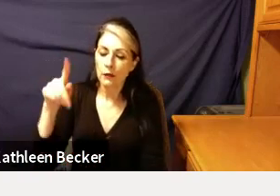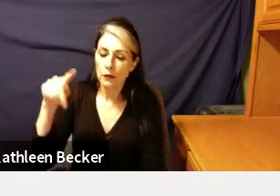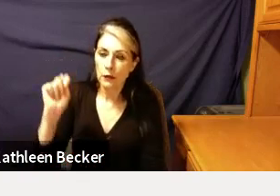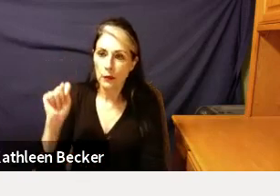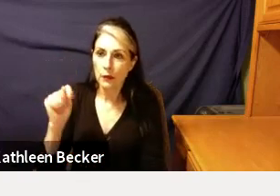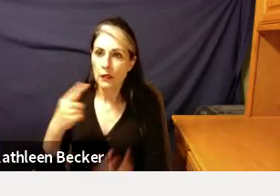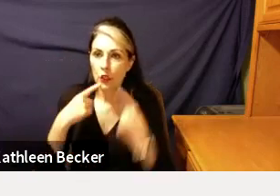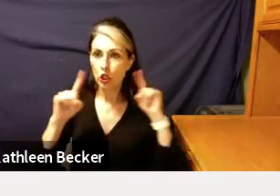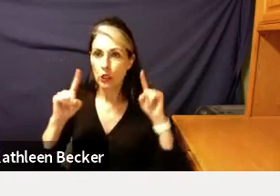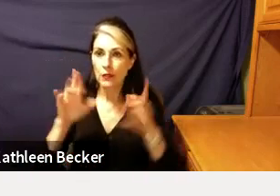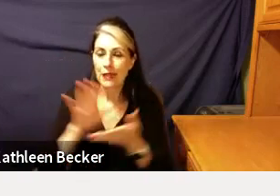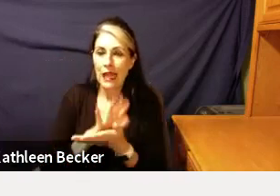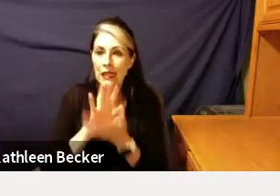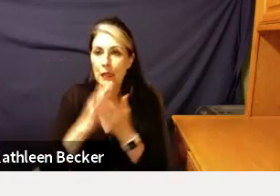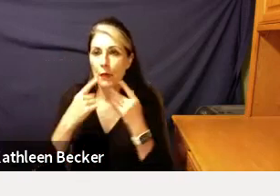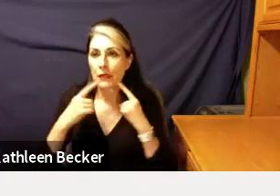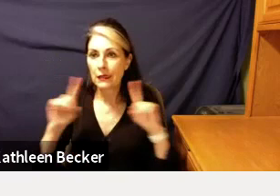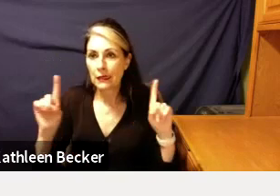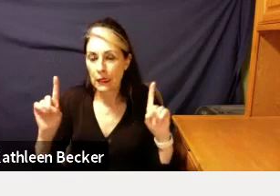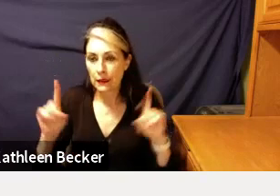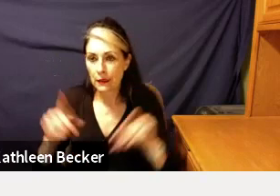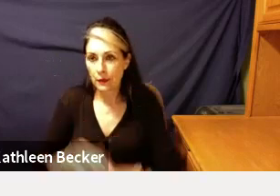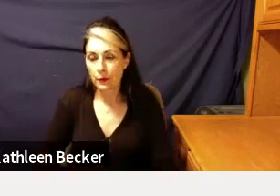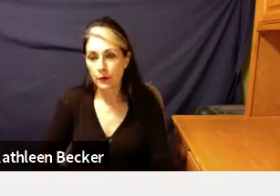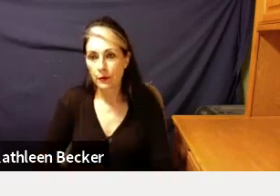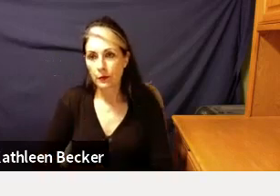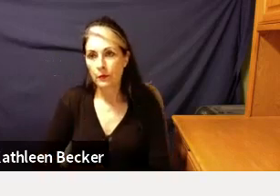academic success.